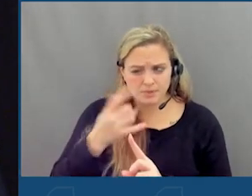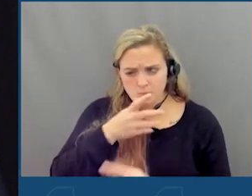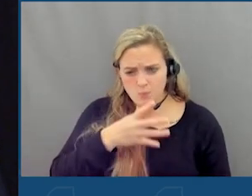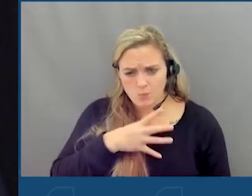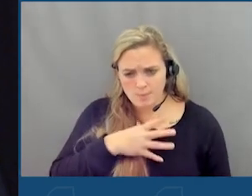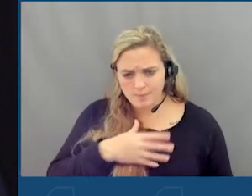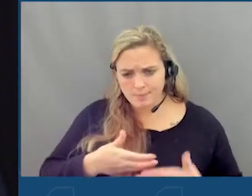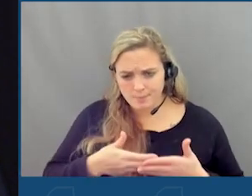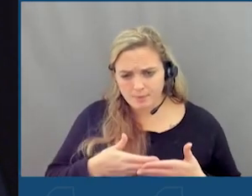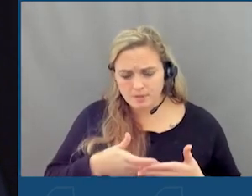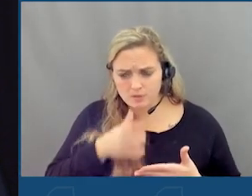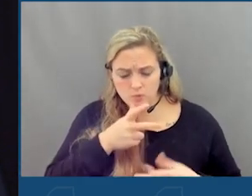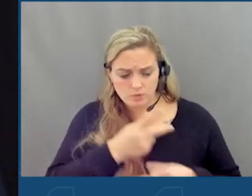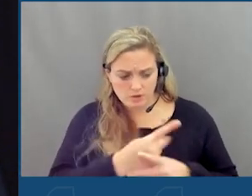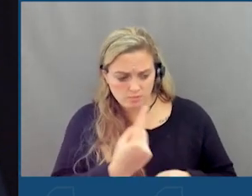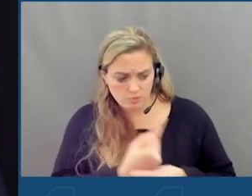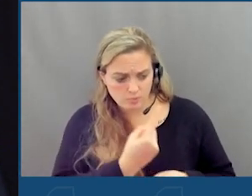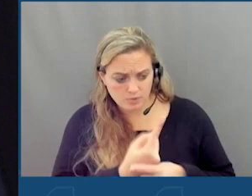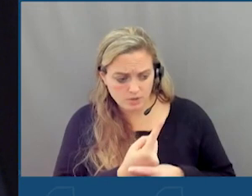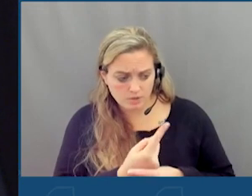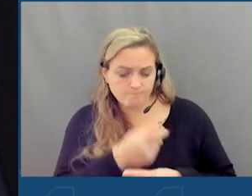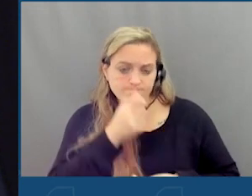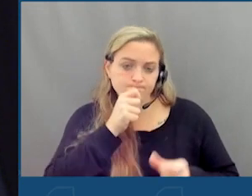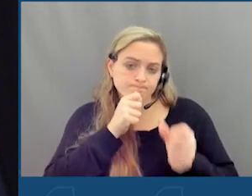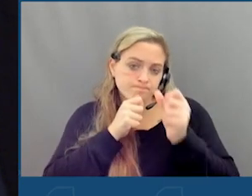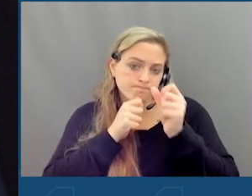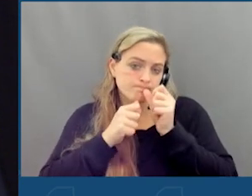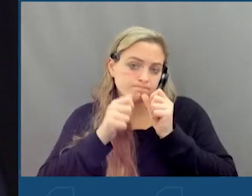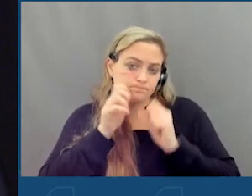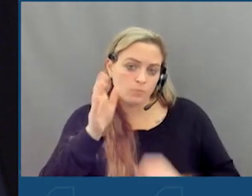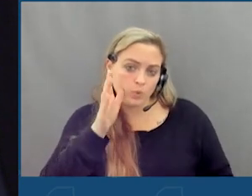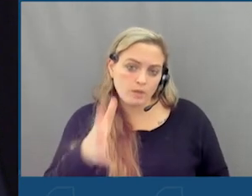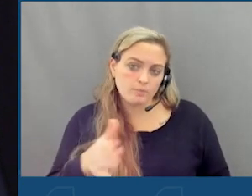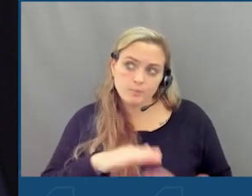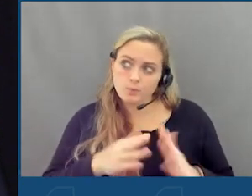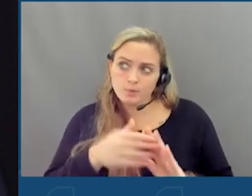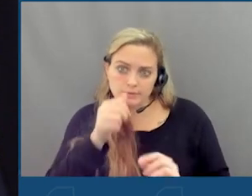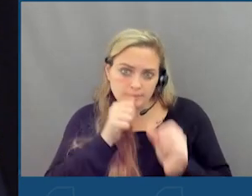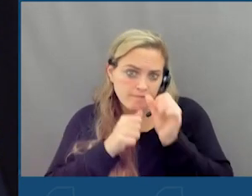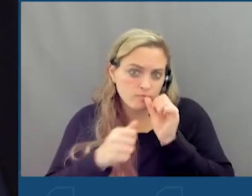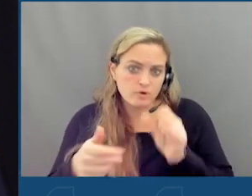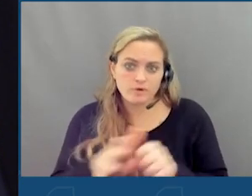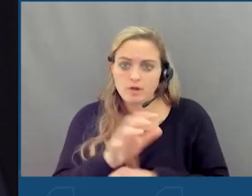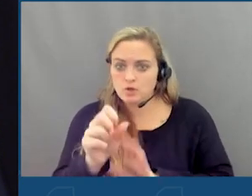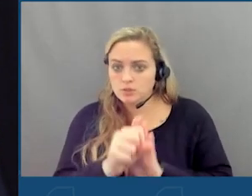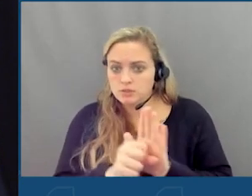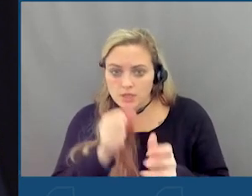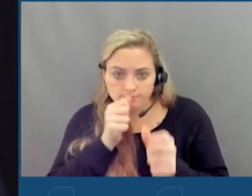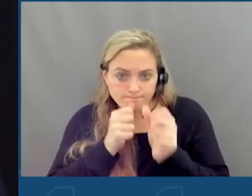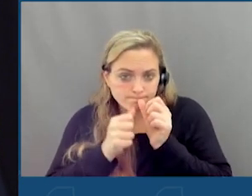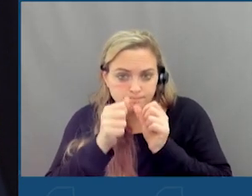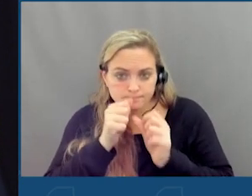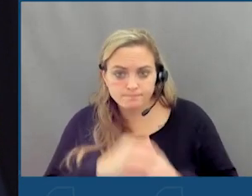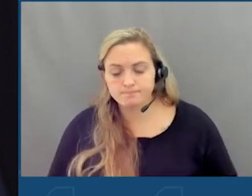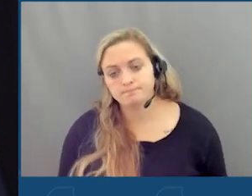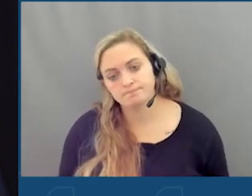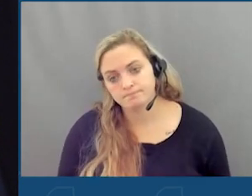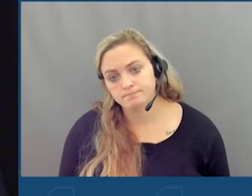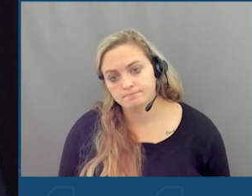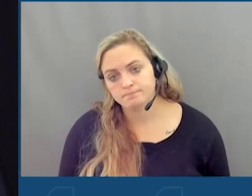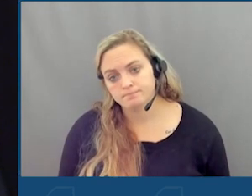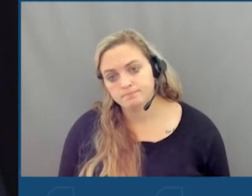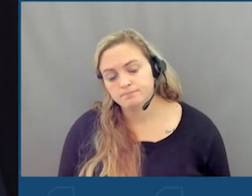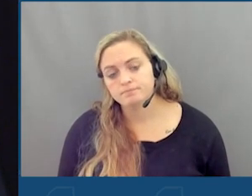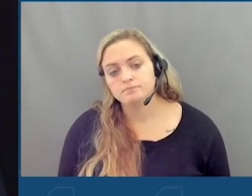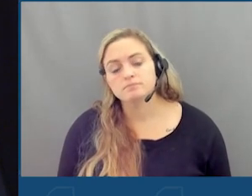babies who don't get the care they need, they suffer. Communities suffer. Our entire state suffers. We have been